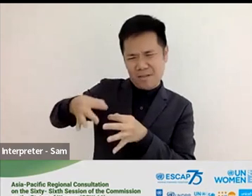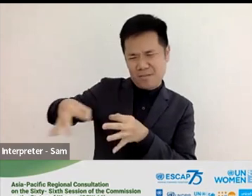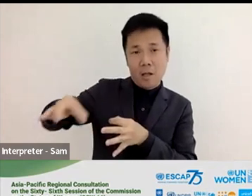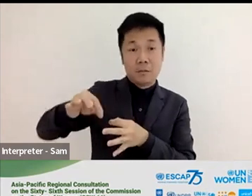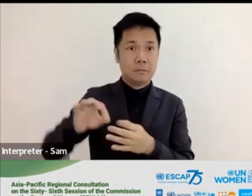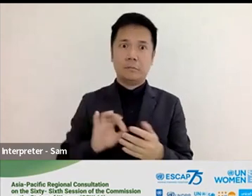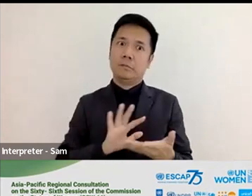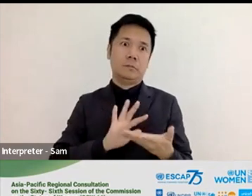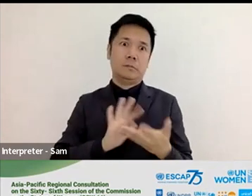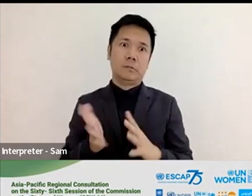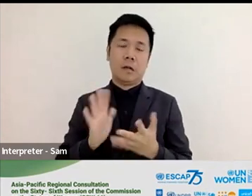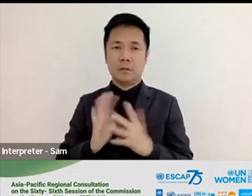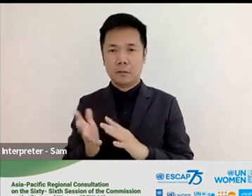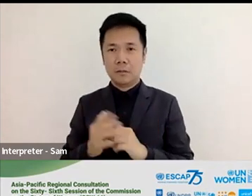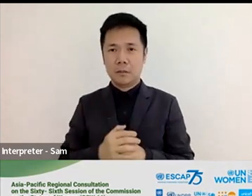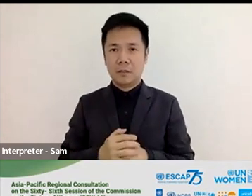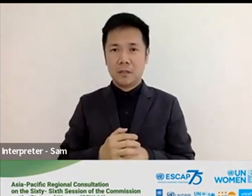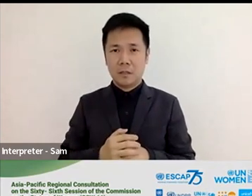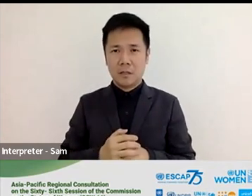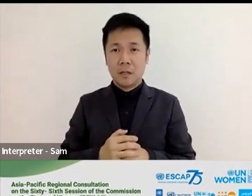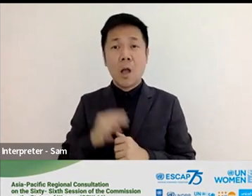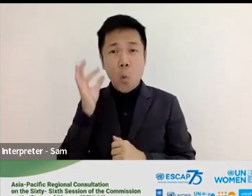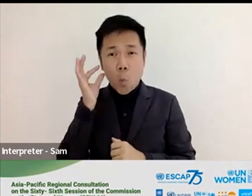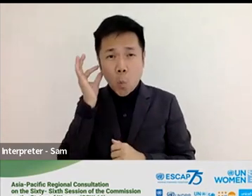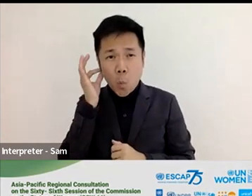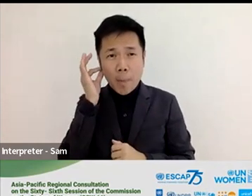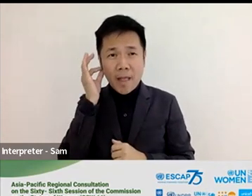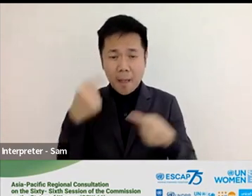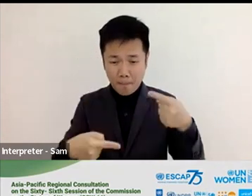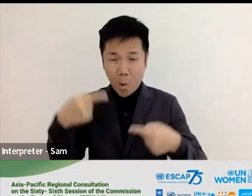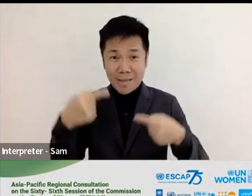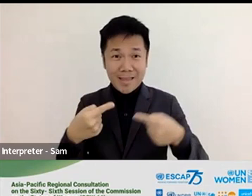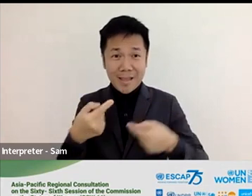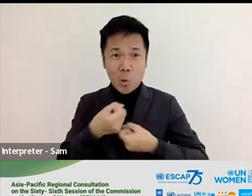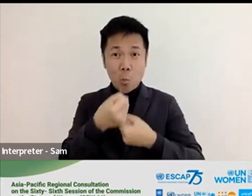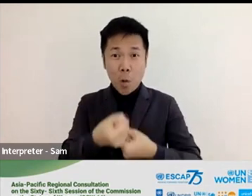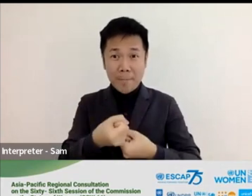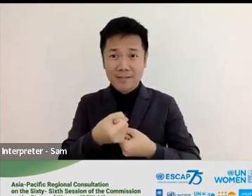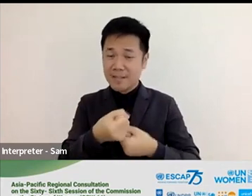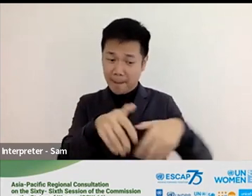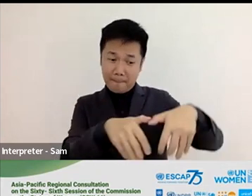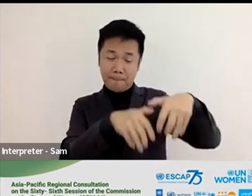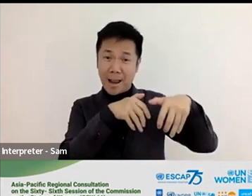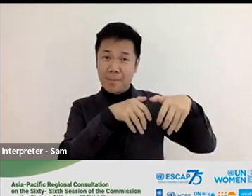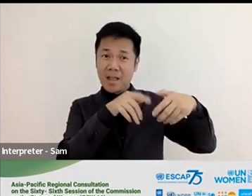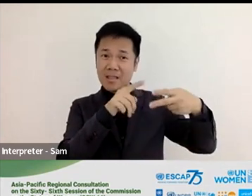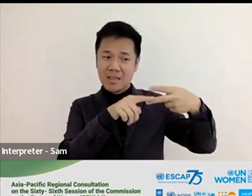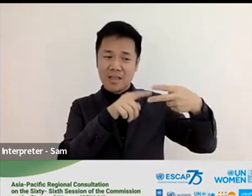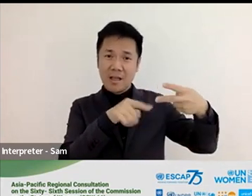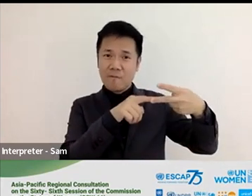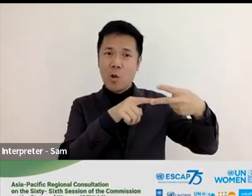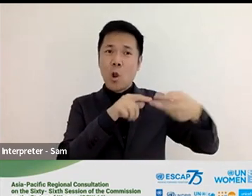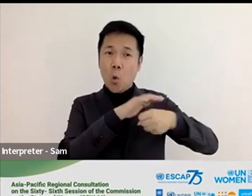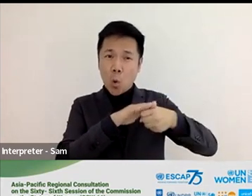another crisis, which is the lowest level of women's political representation, both in parliament, local and community